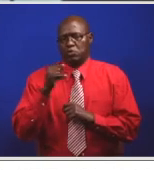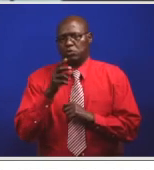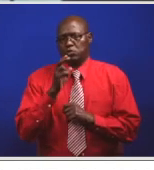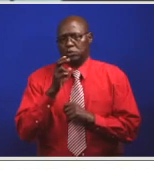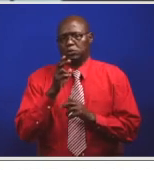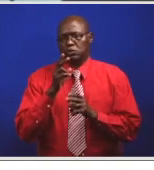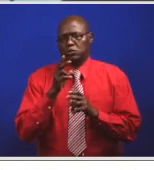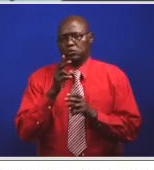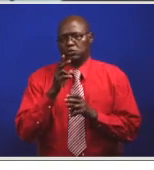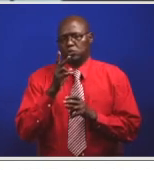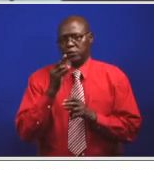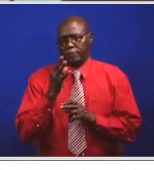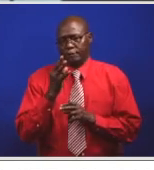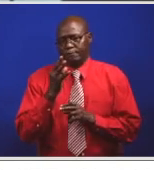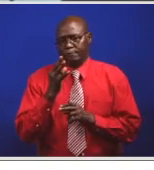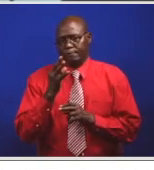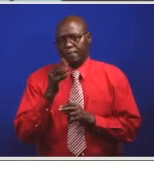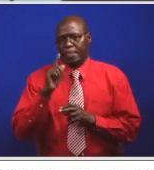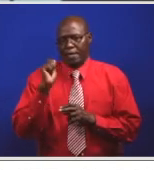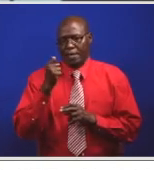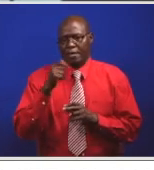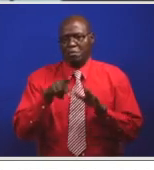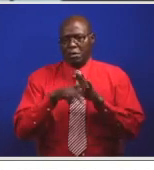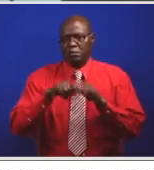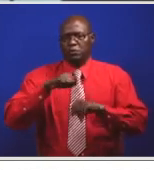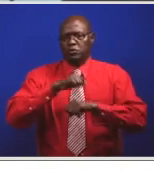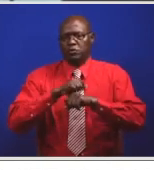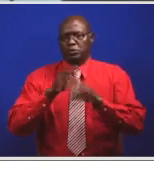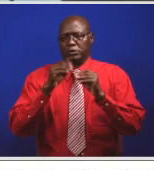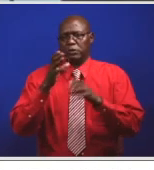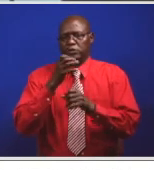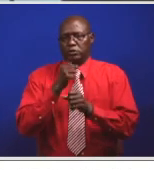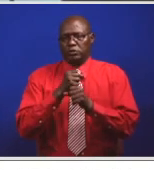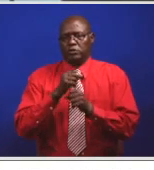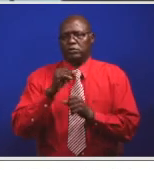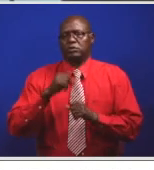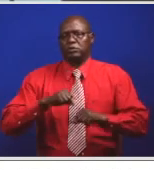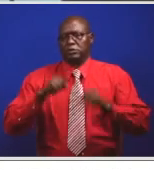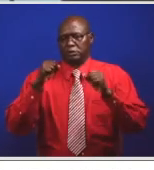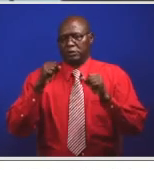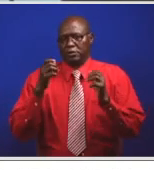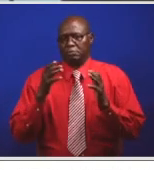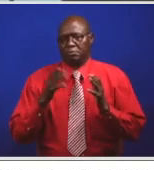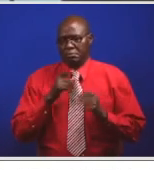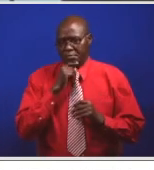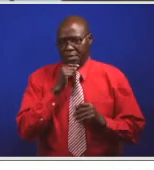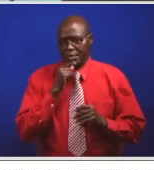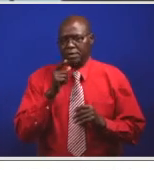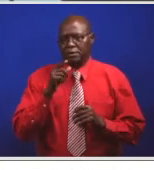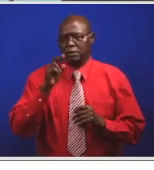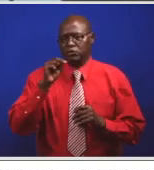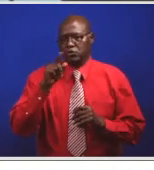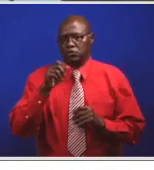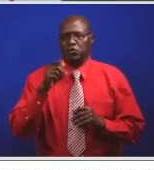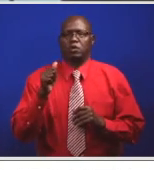the conference, Kenya Primary School Head Teachers Association Chairman Johnson Zioka said they need more resources as the figures currently